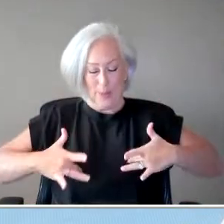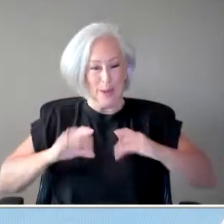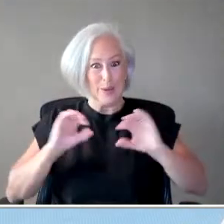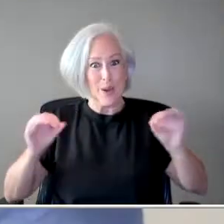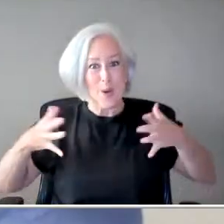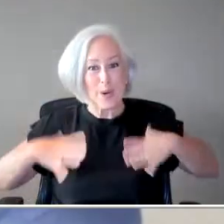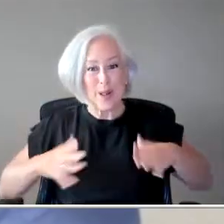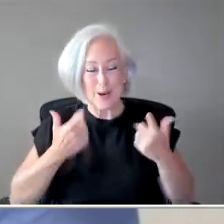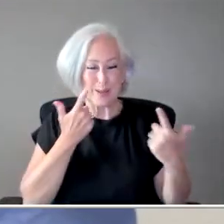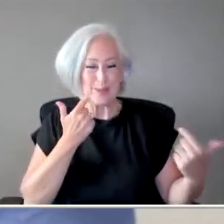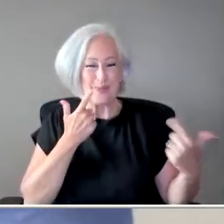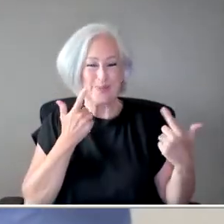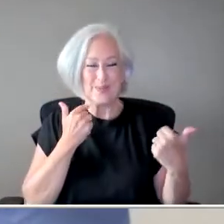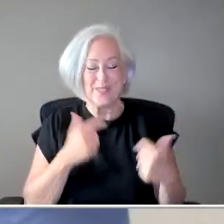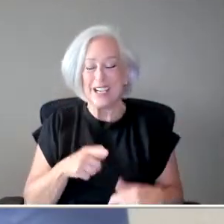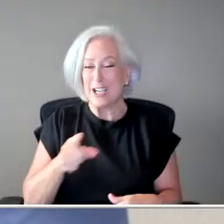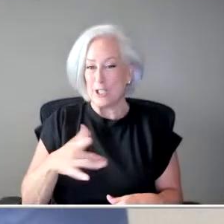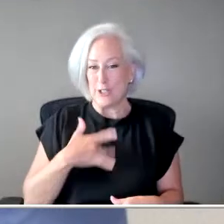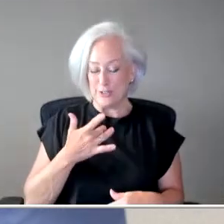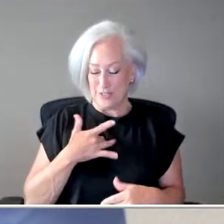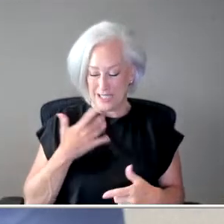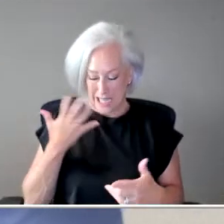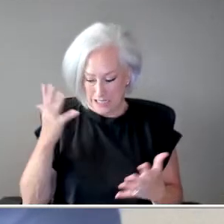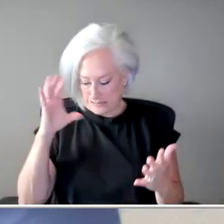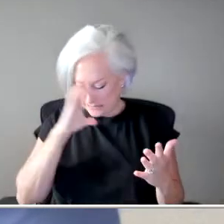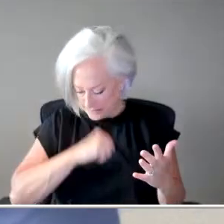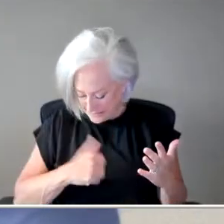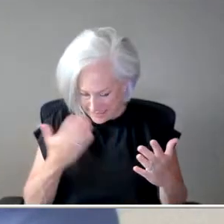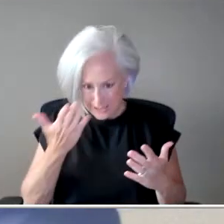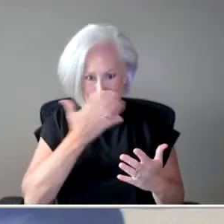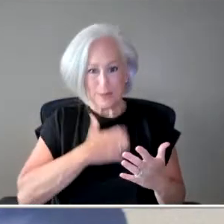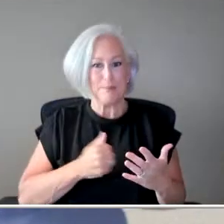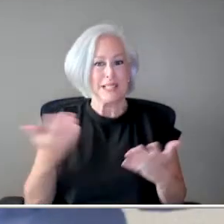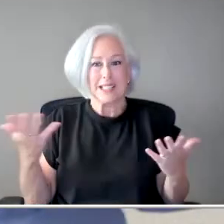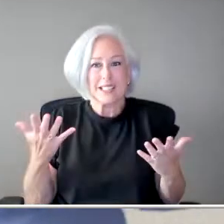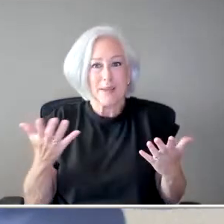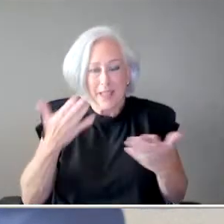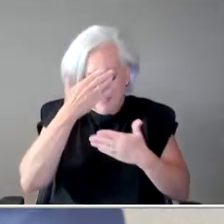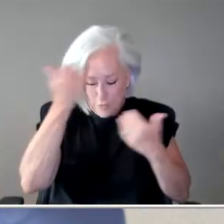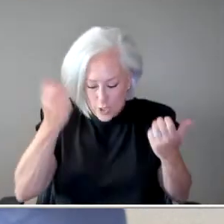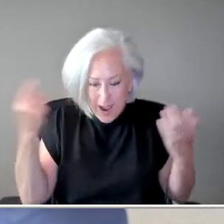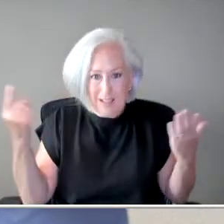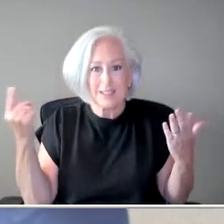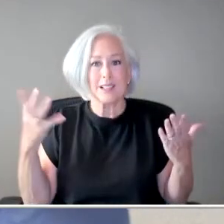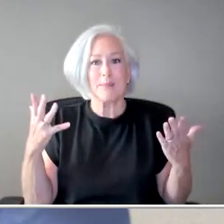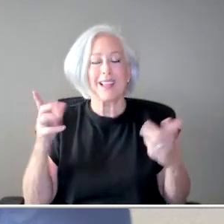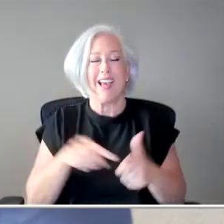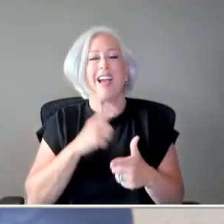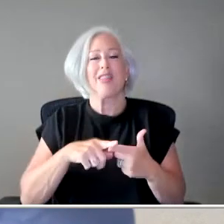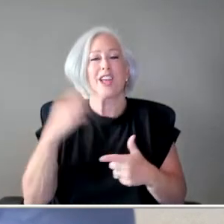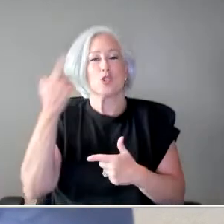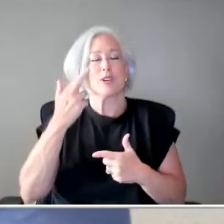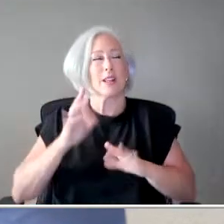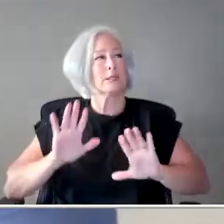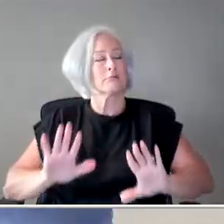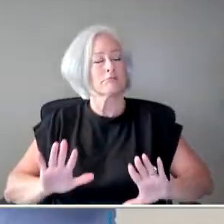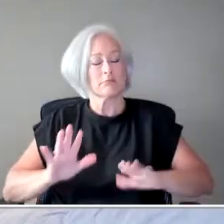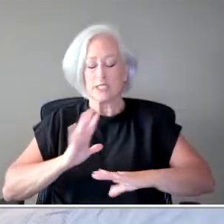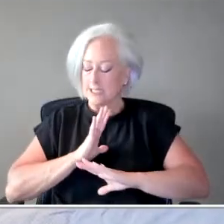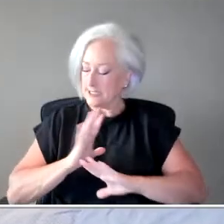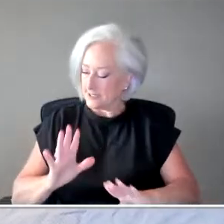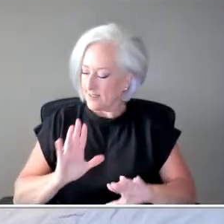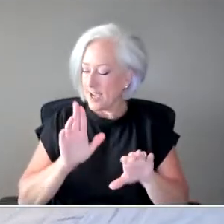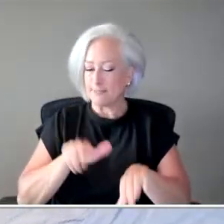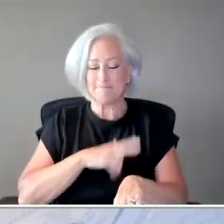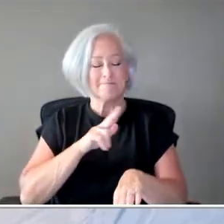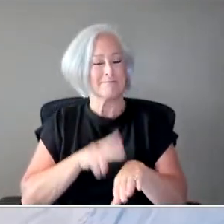You yes. feel like you're a little ashamed and embarrassed, and you're like, what did I forget? And you realize, okay, this is okay. This is normal. That's the